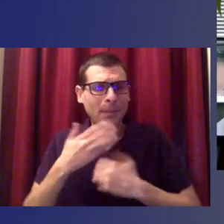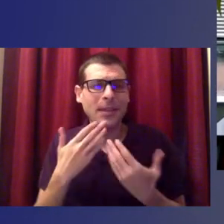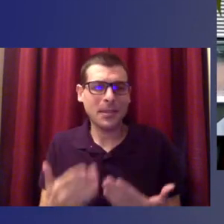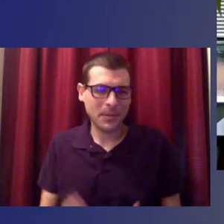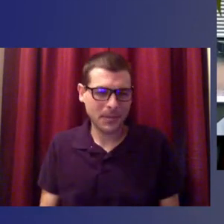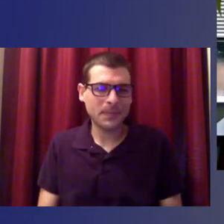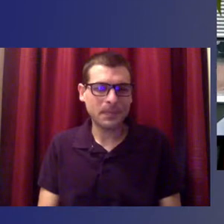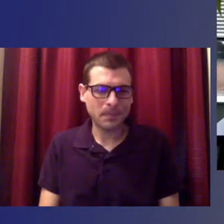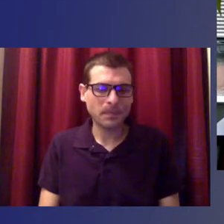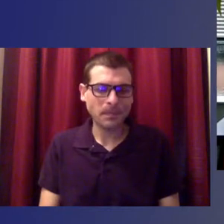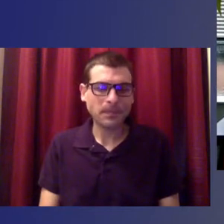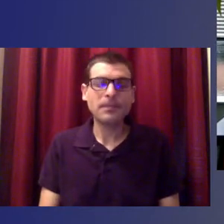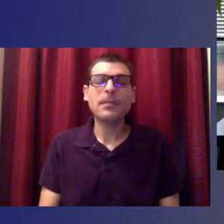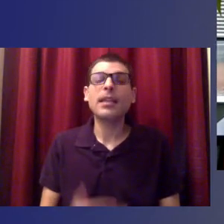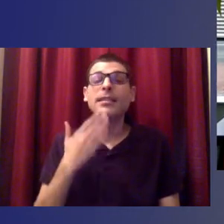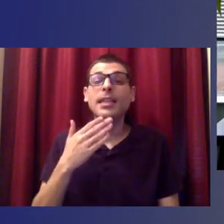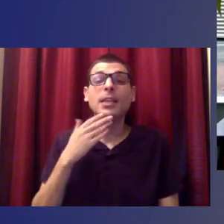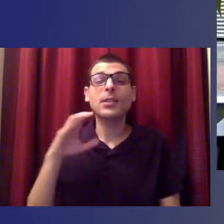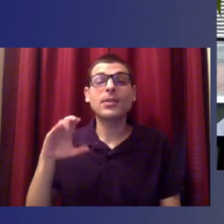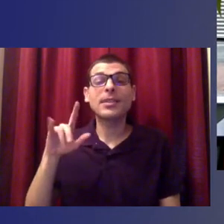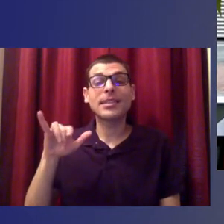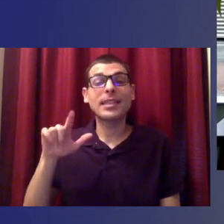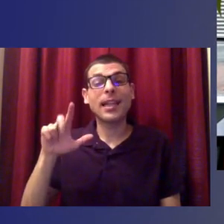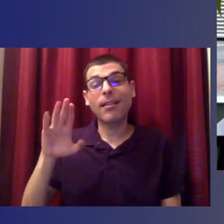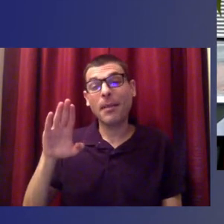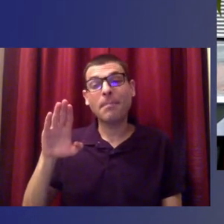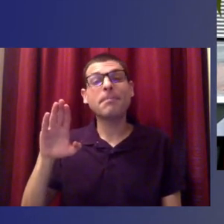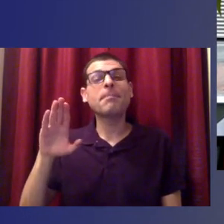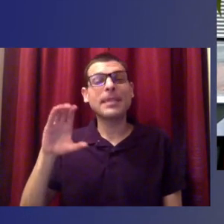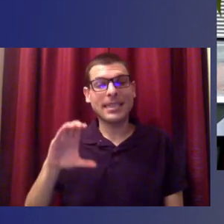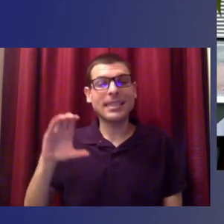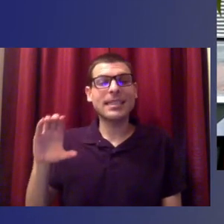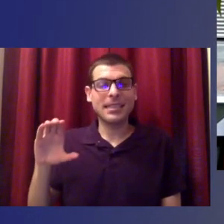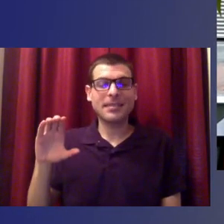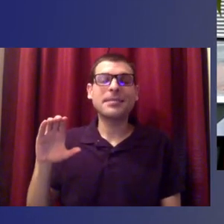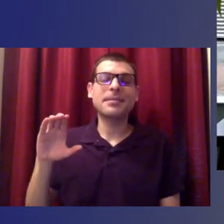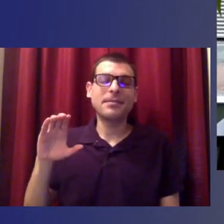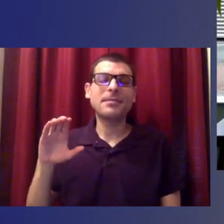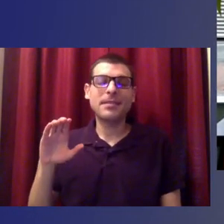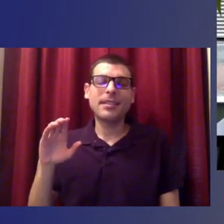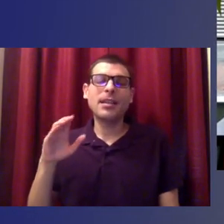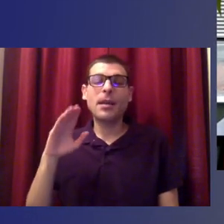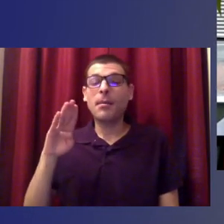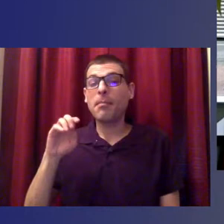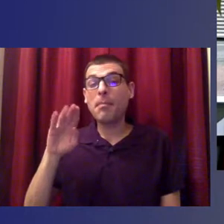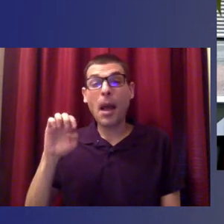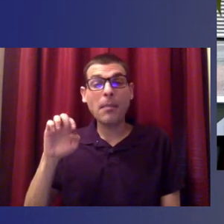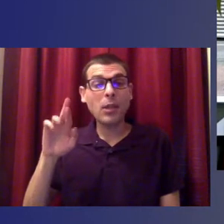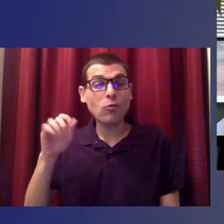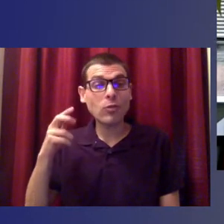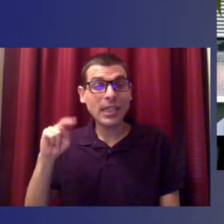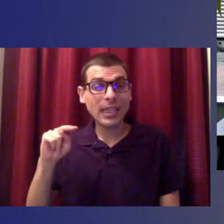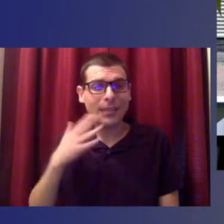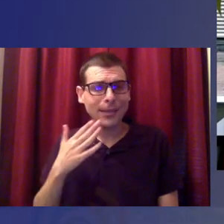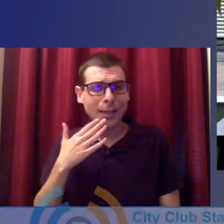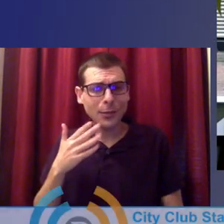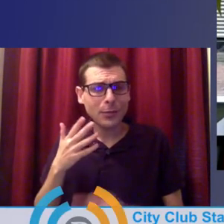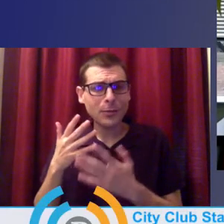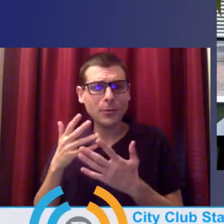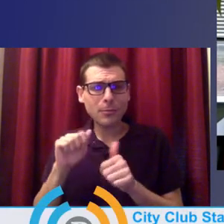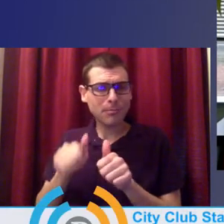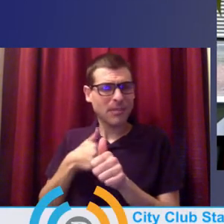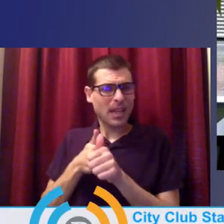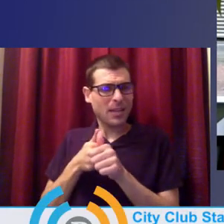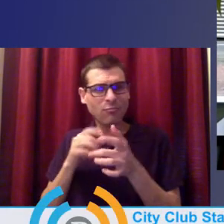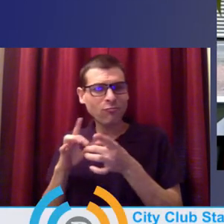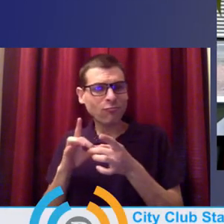want to thank the City Club of Portland for hosting us, for Bobby Regan, who helped to facilitate and bring us all together.